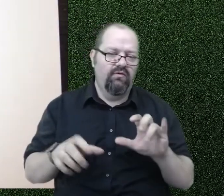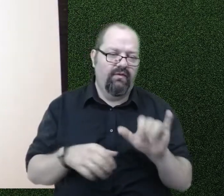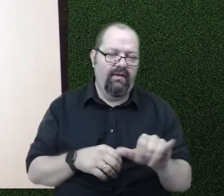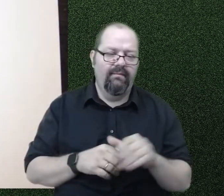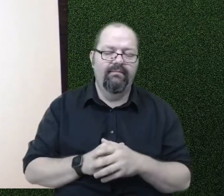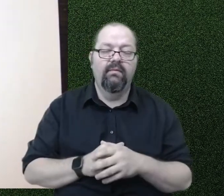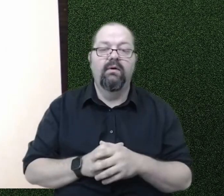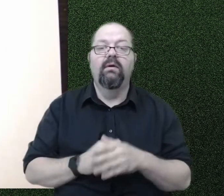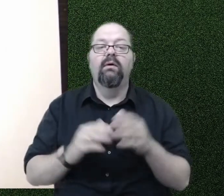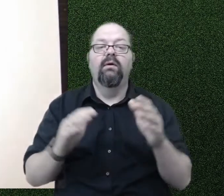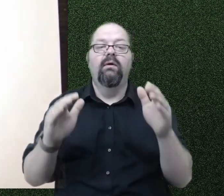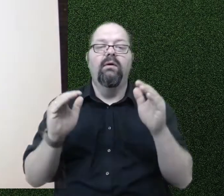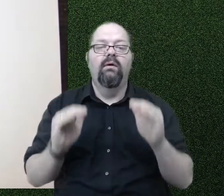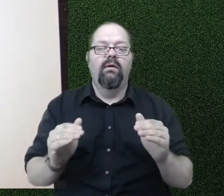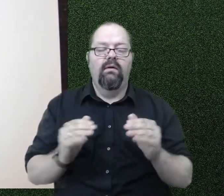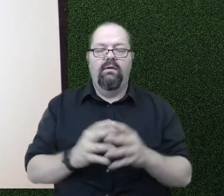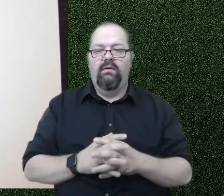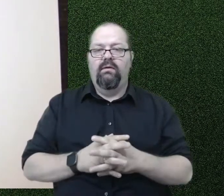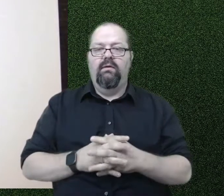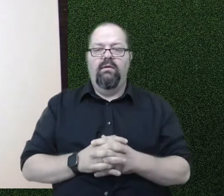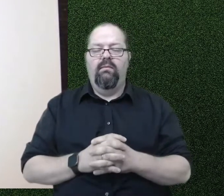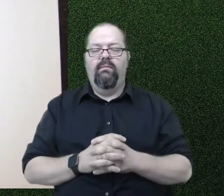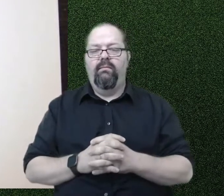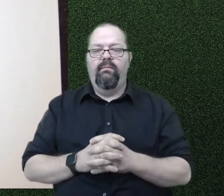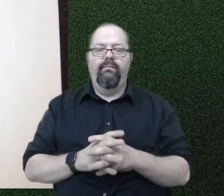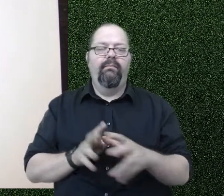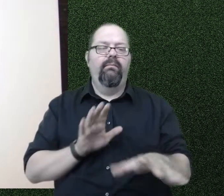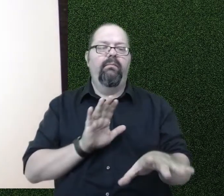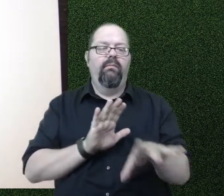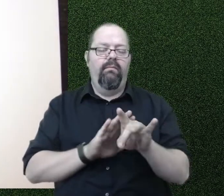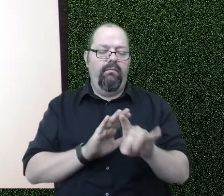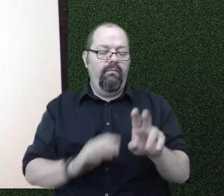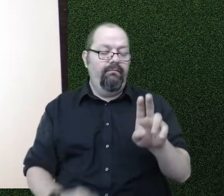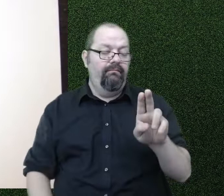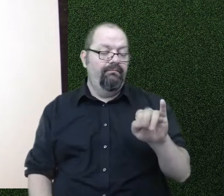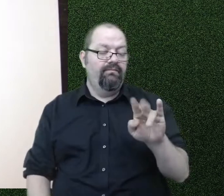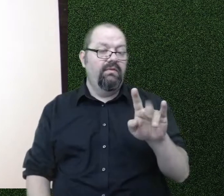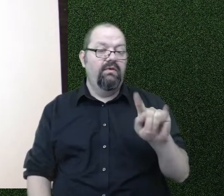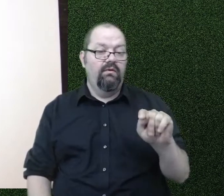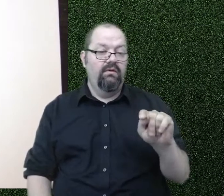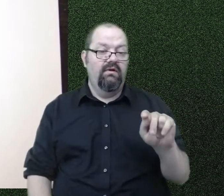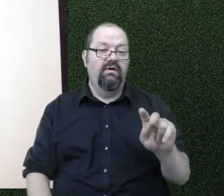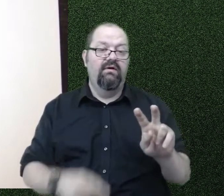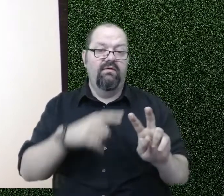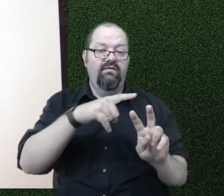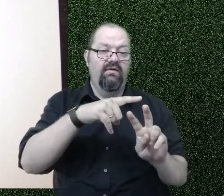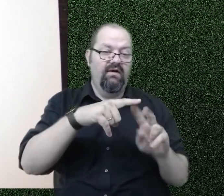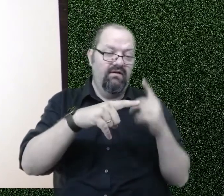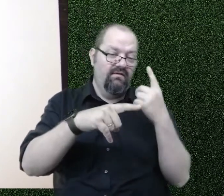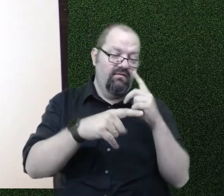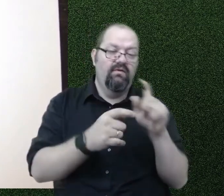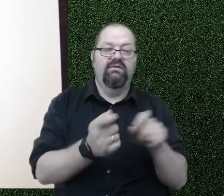And we want to find a unit vector in the direction of a given vector.